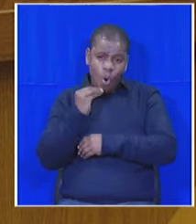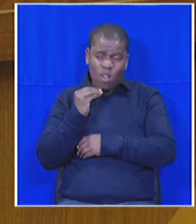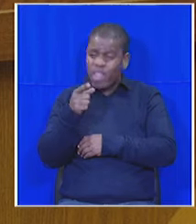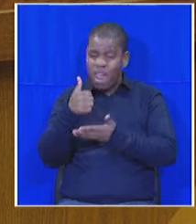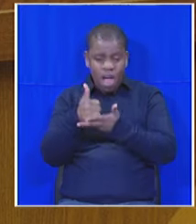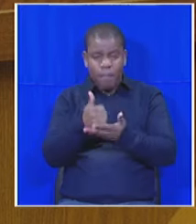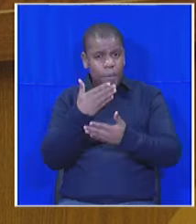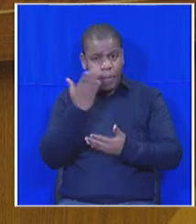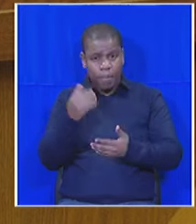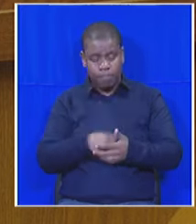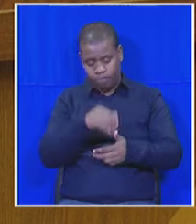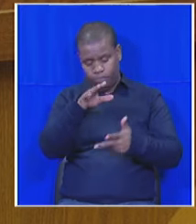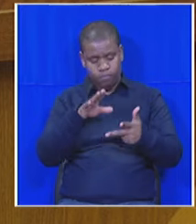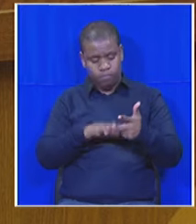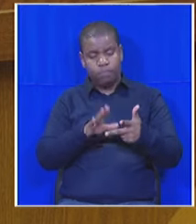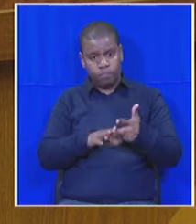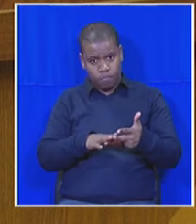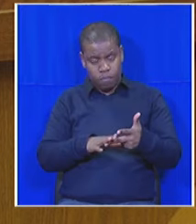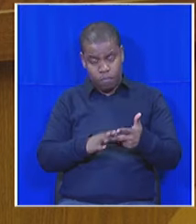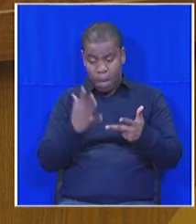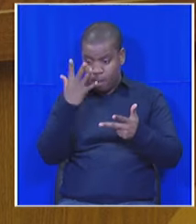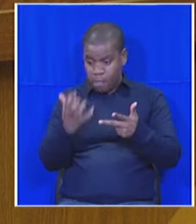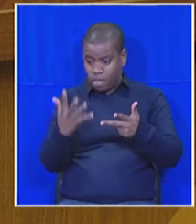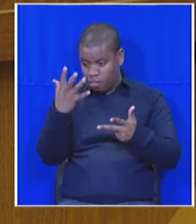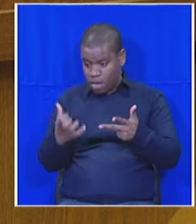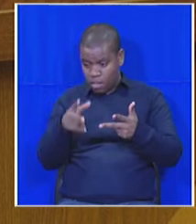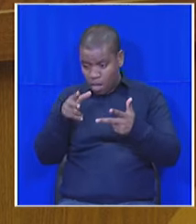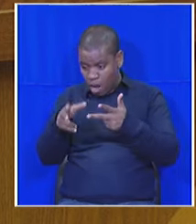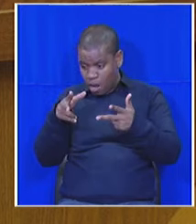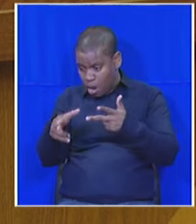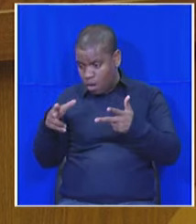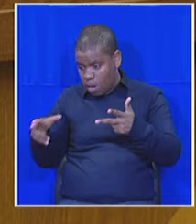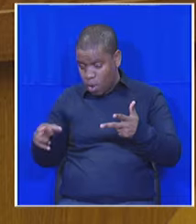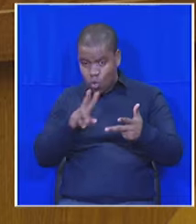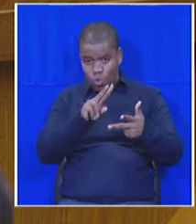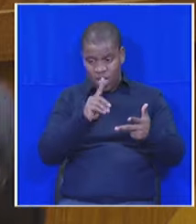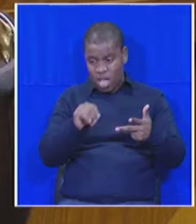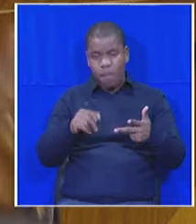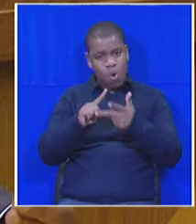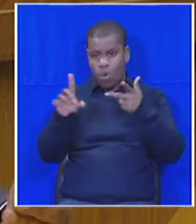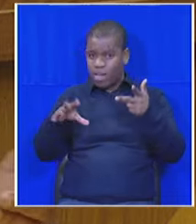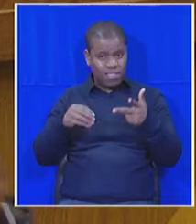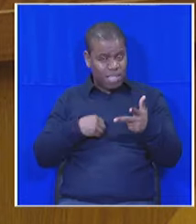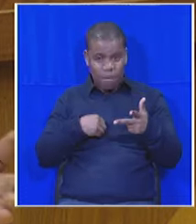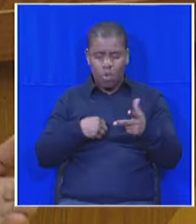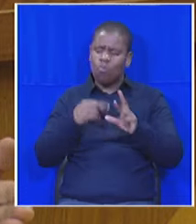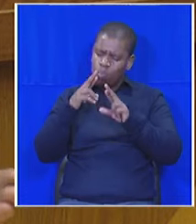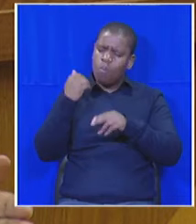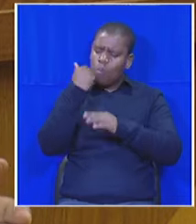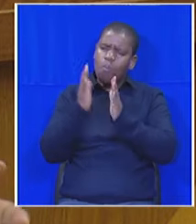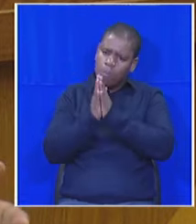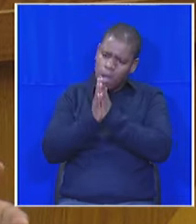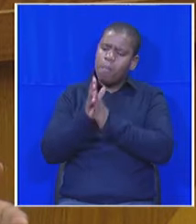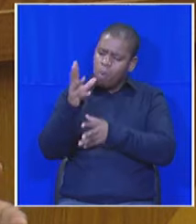Stress. Budget cut is seriously decried by the UDM. we wish there could be more money availed